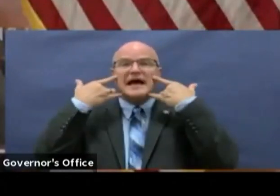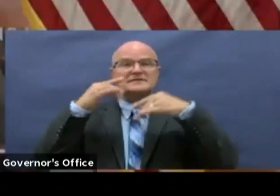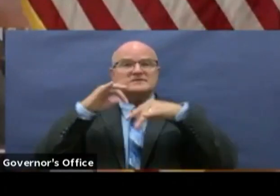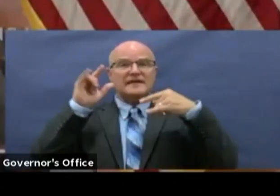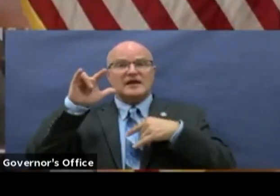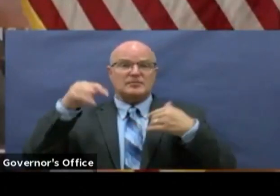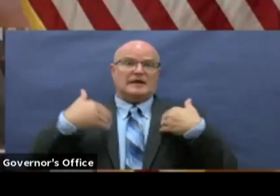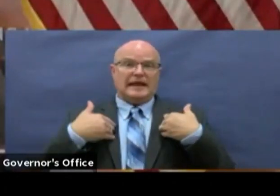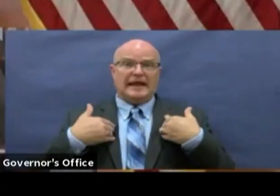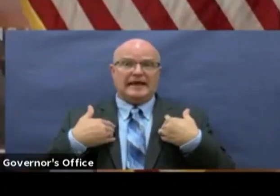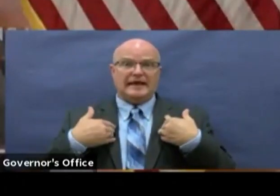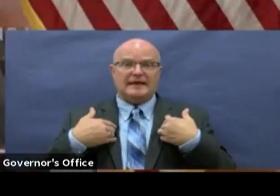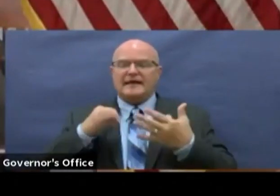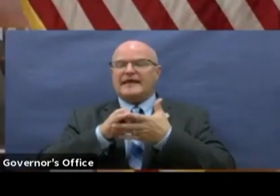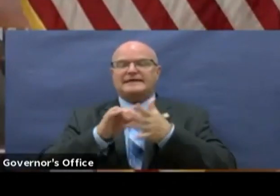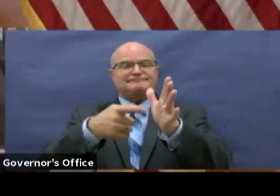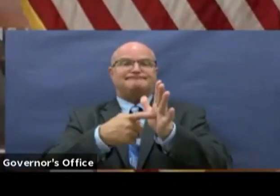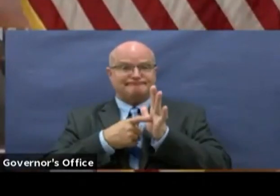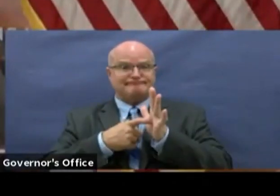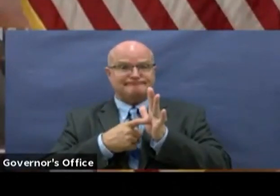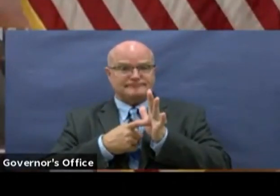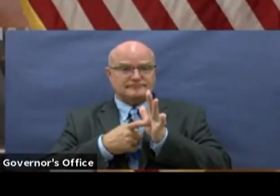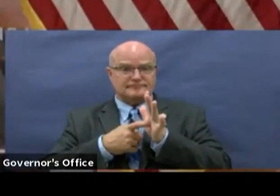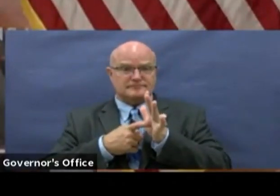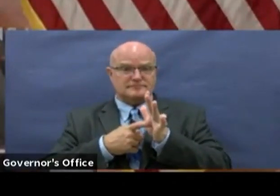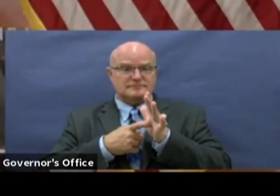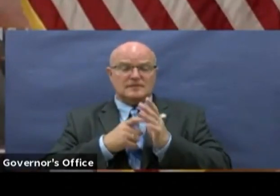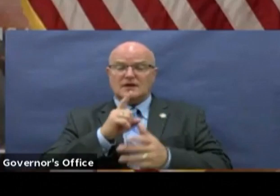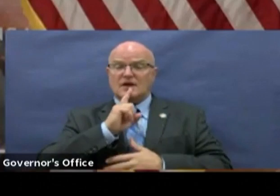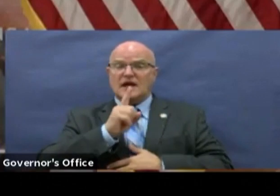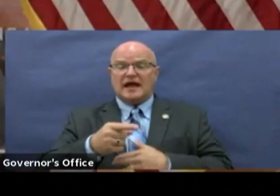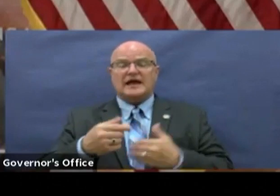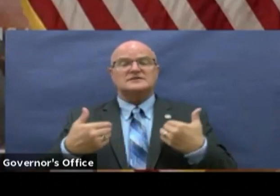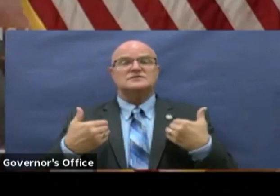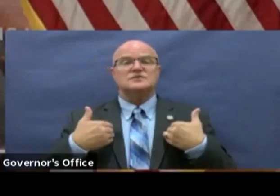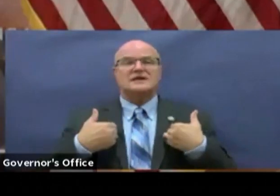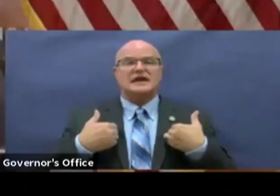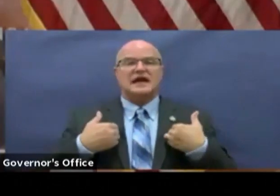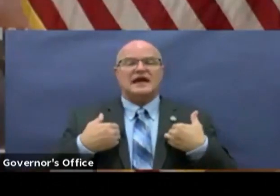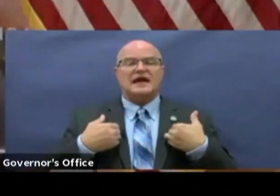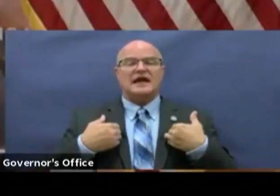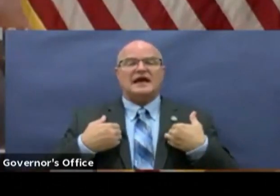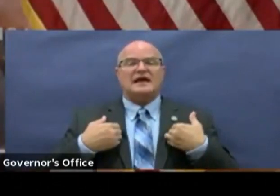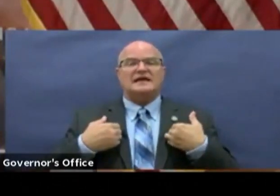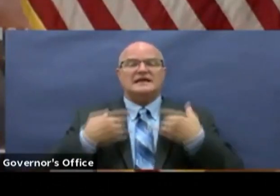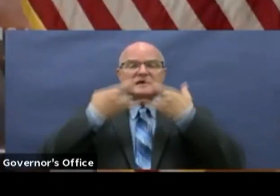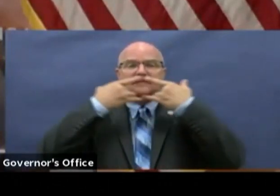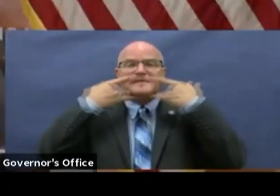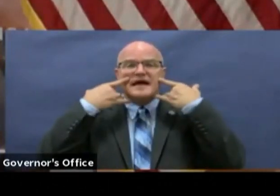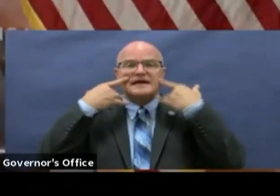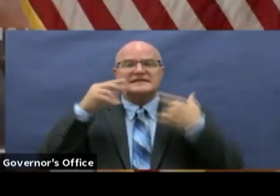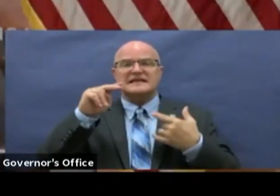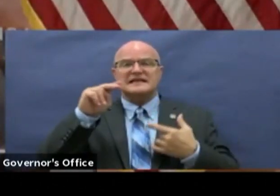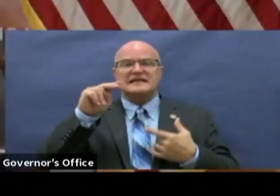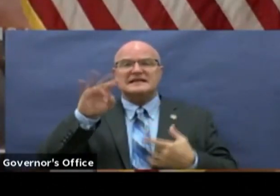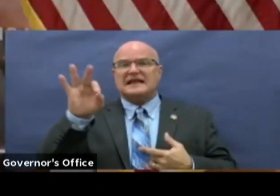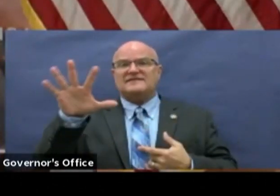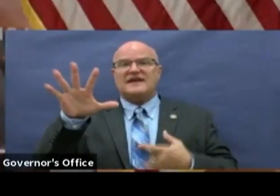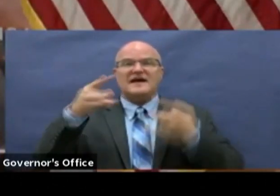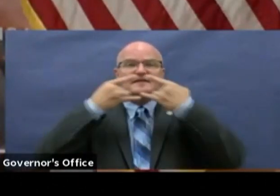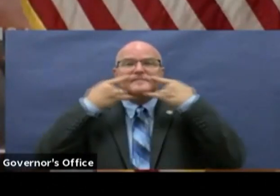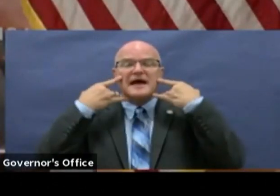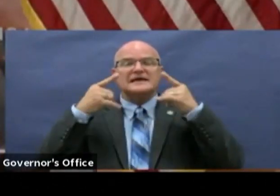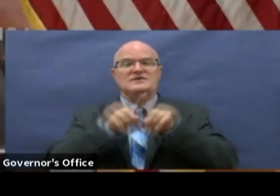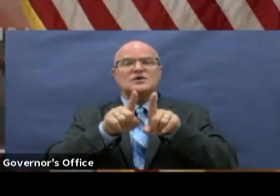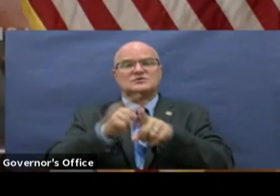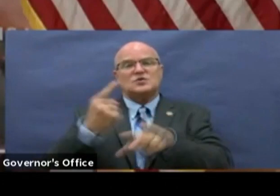plane. That was a protocol. And we actually had surgical masks, N95 masks, as well